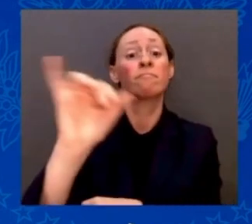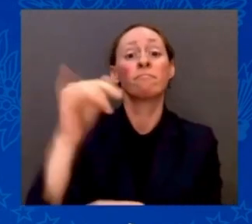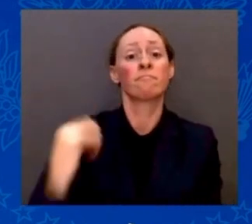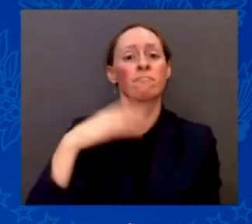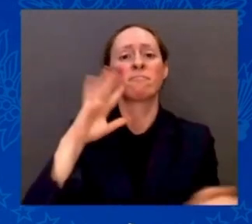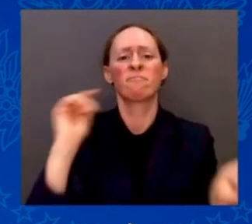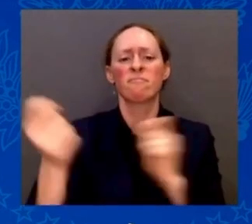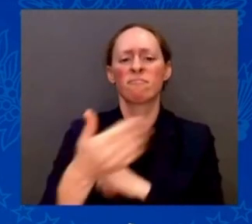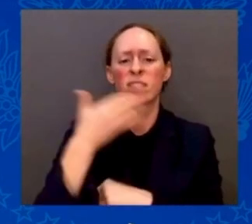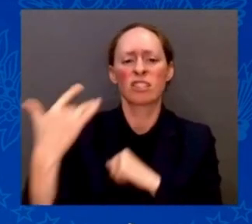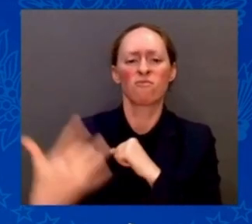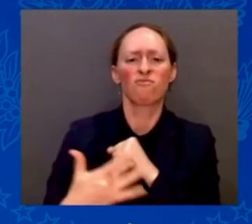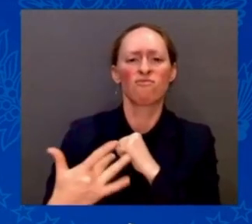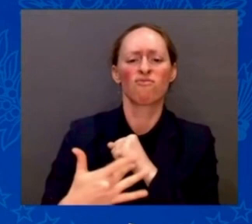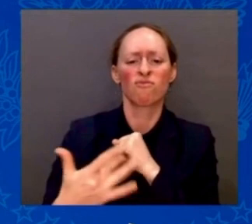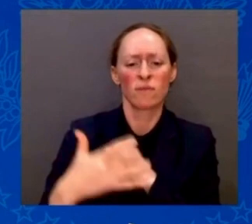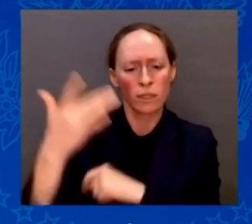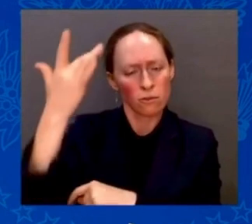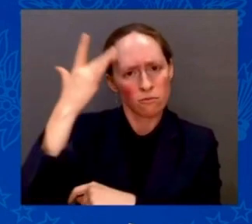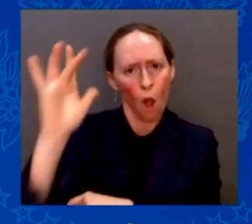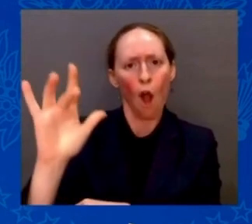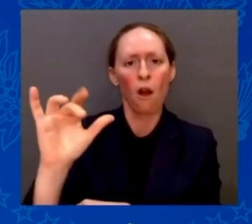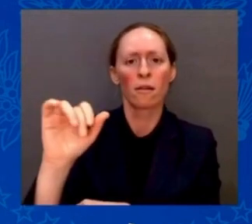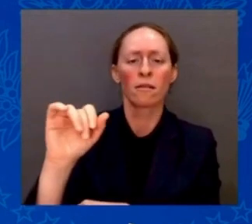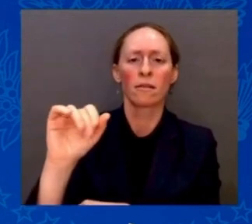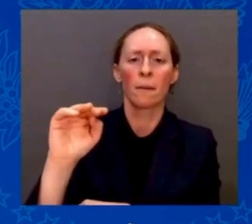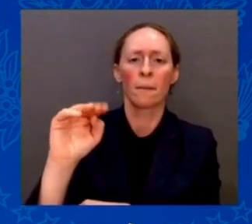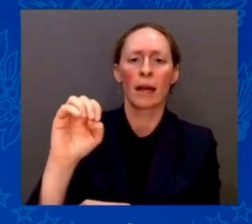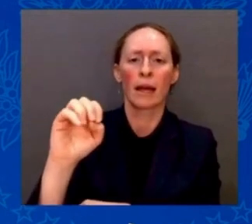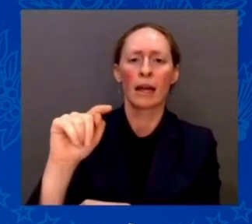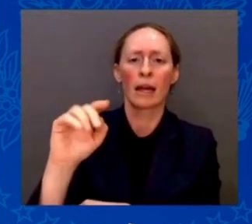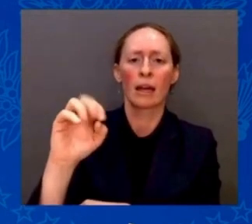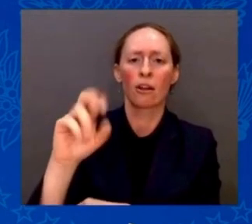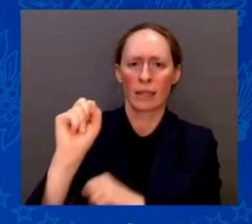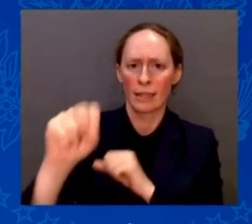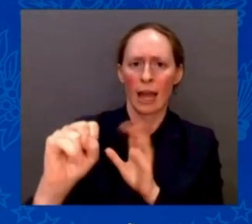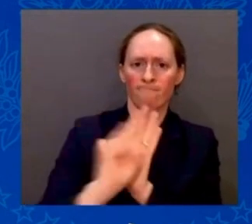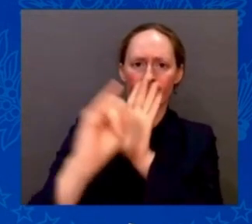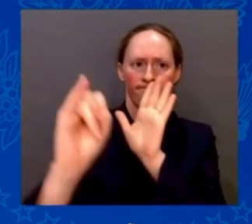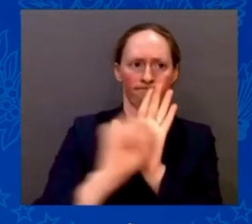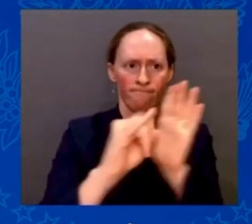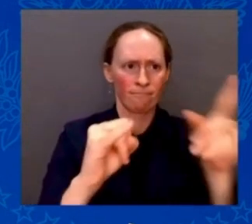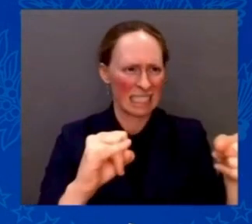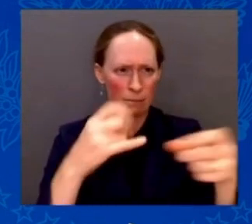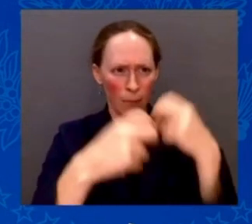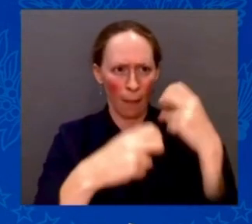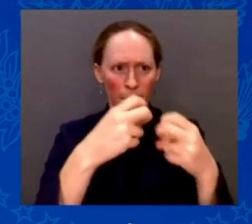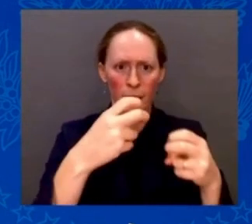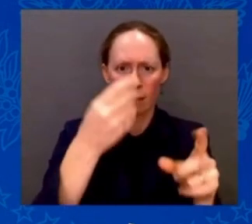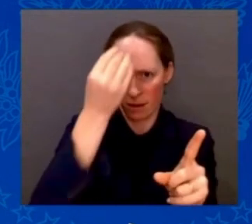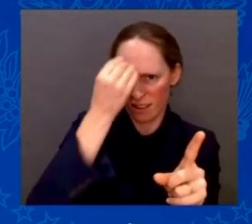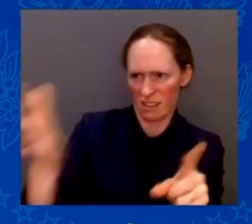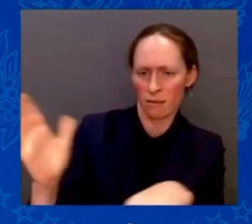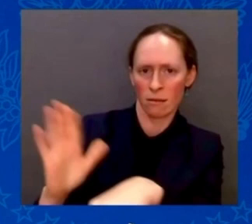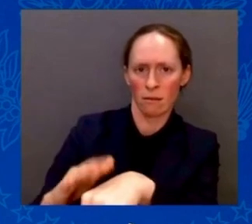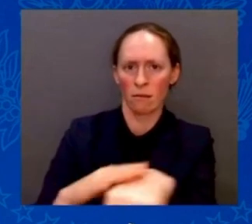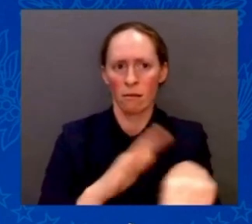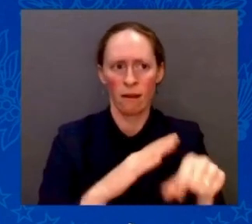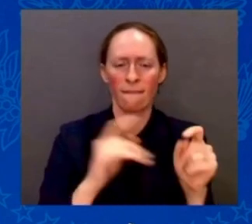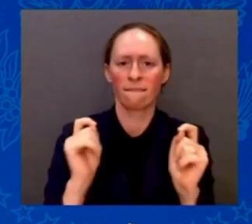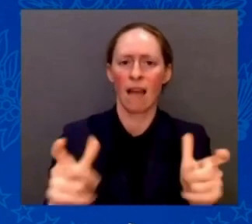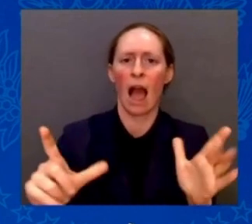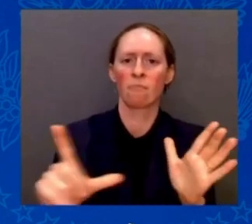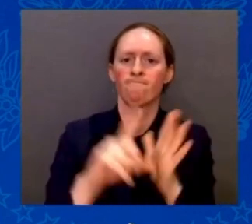problem actually is when the line goes down. That's part of the problem. A lot of these in other, not Hawaii's, Maui's not that big,